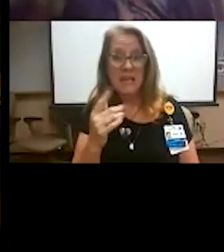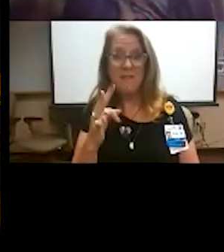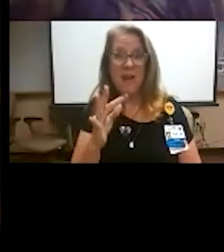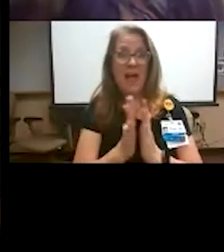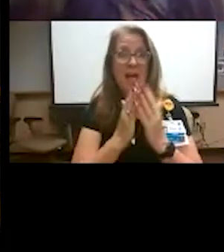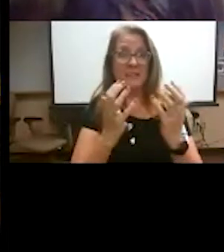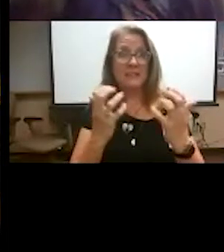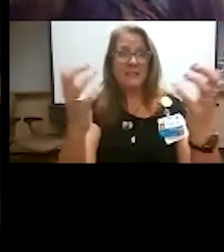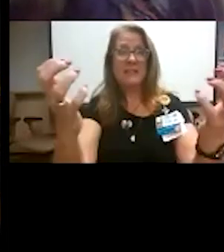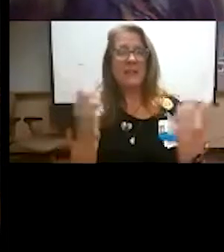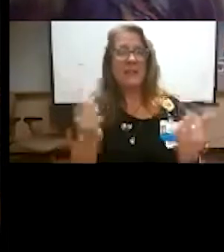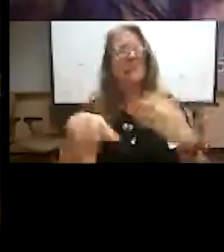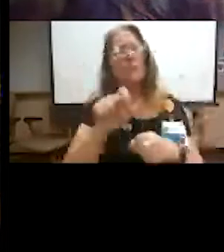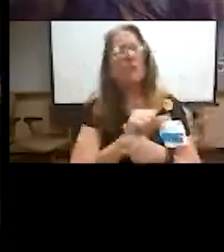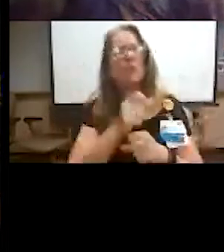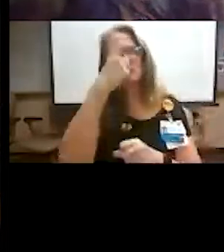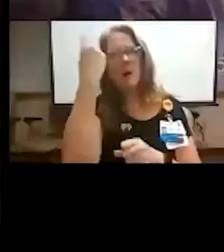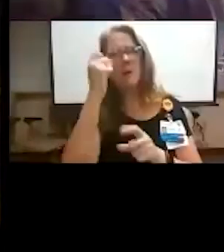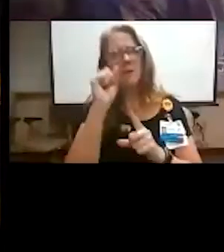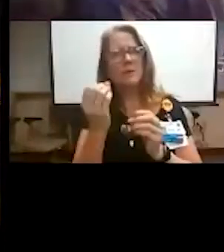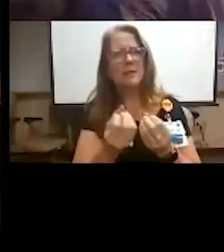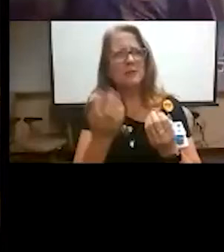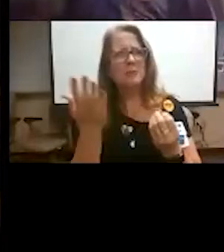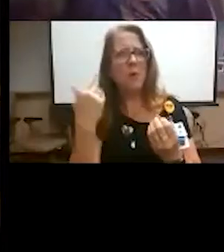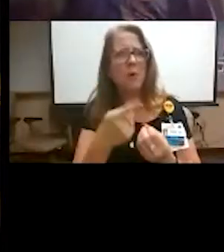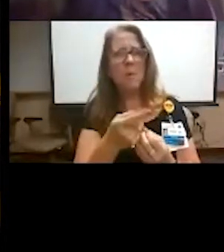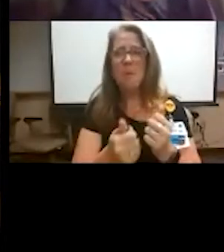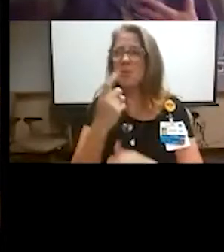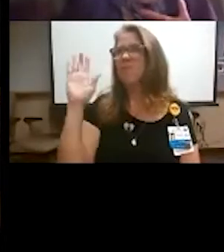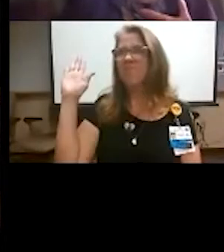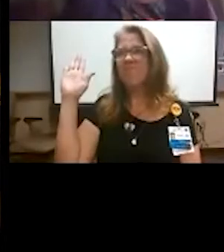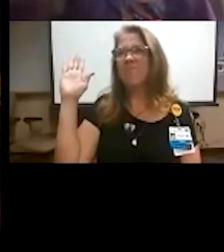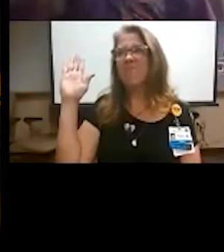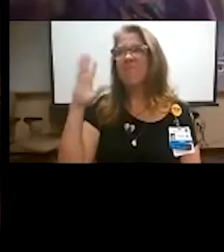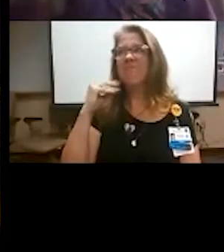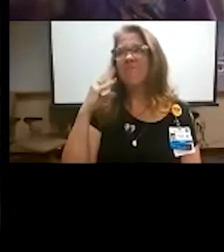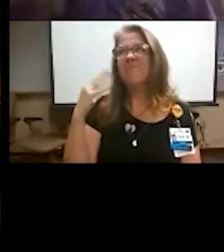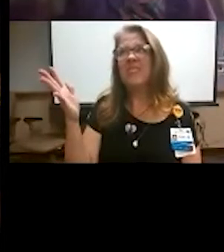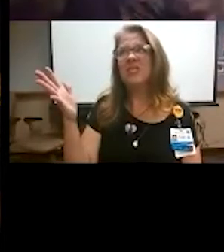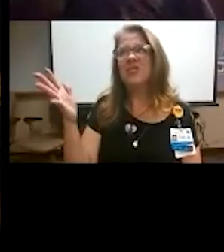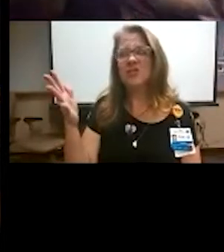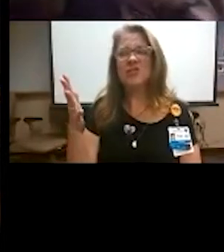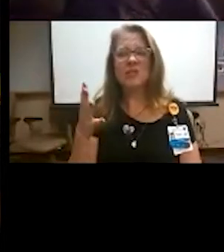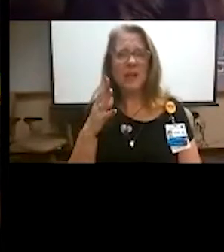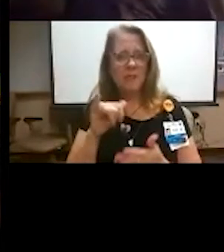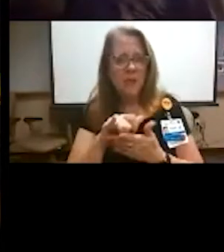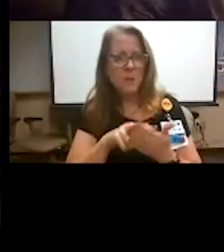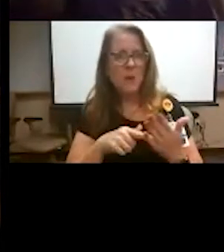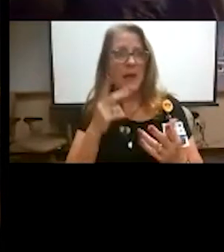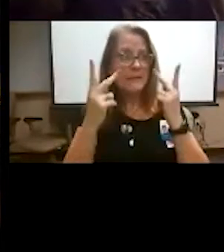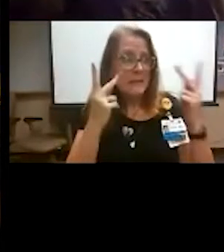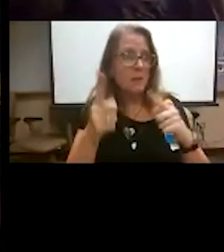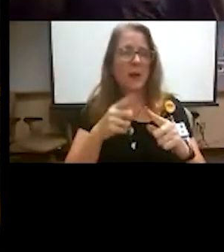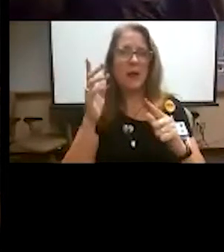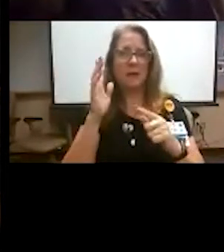how many of you have ever worked in a traumatized organization? Most people would raise their hands. That's what I experience when I talk about this to